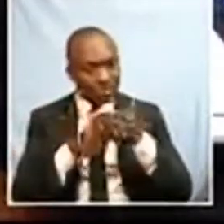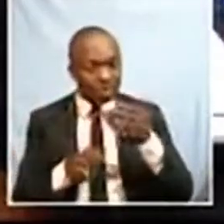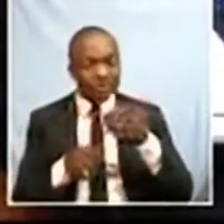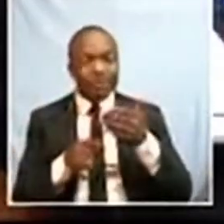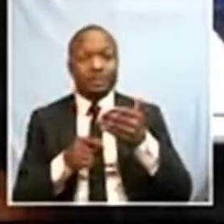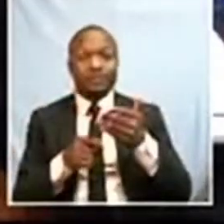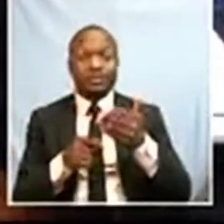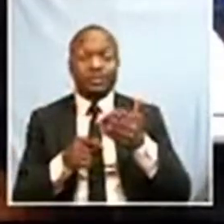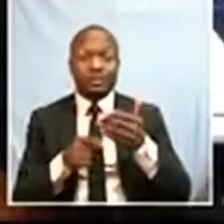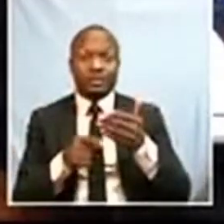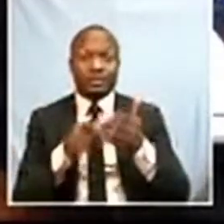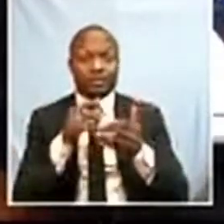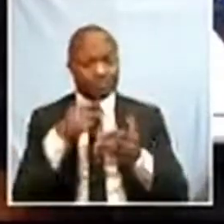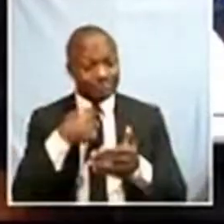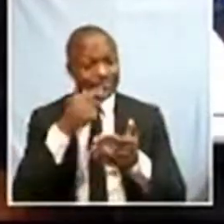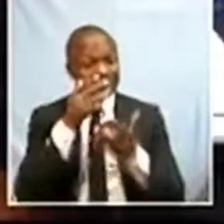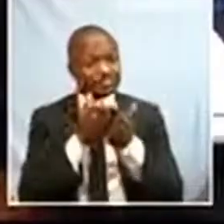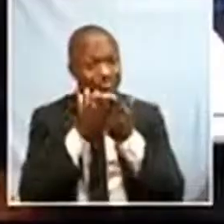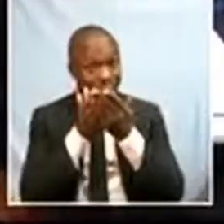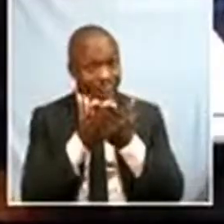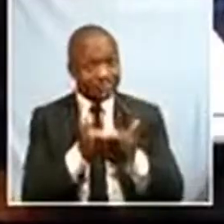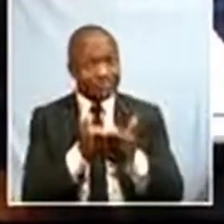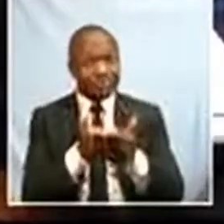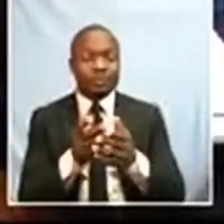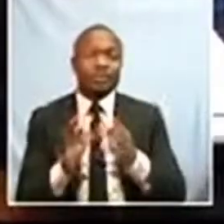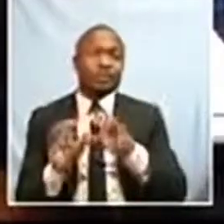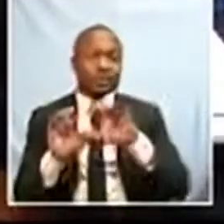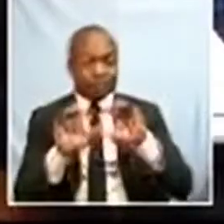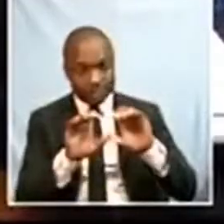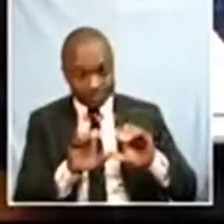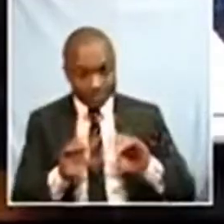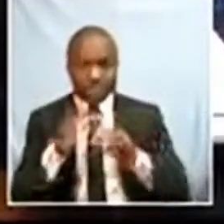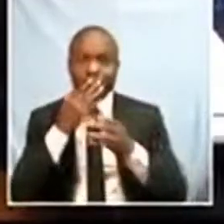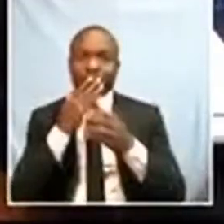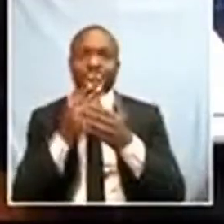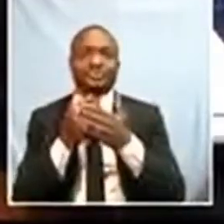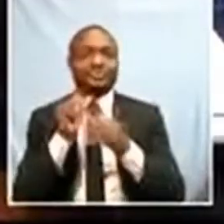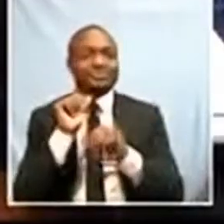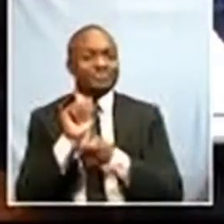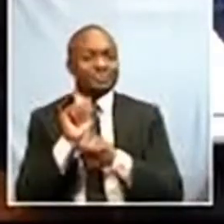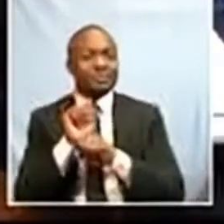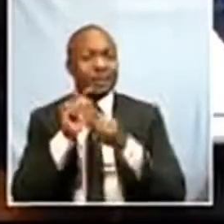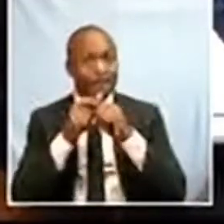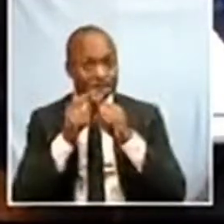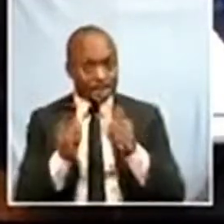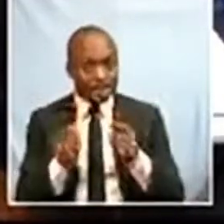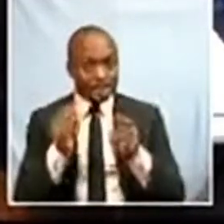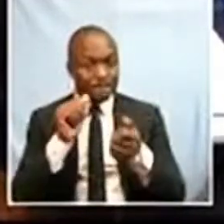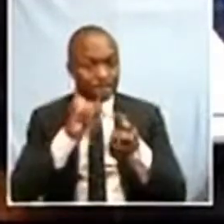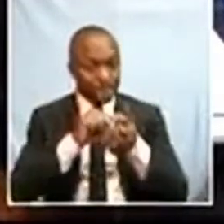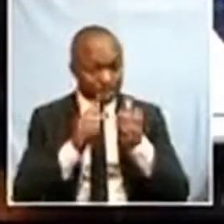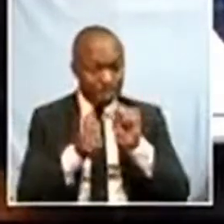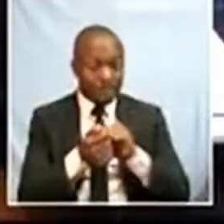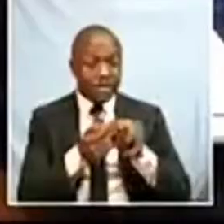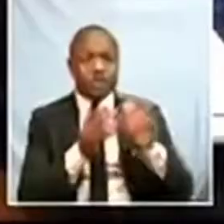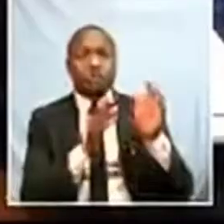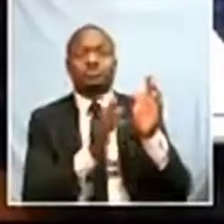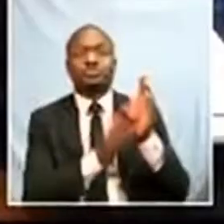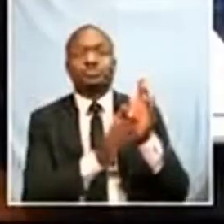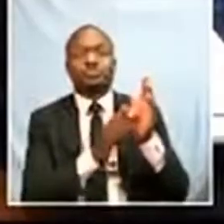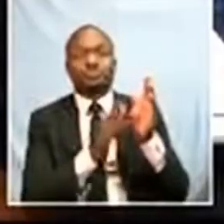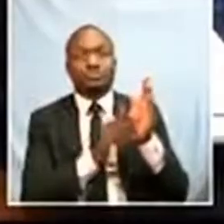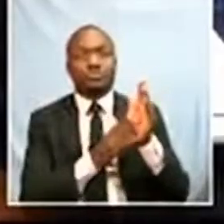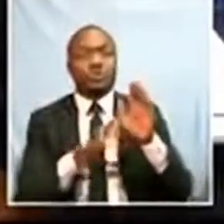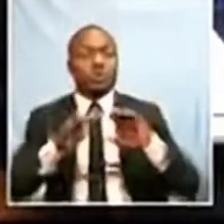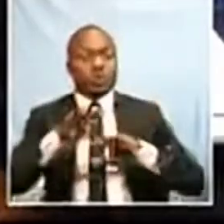I submitted that we conducted due diligence, but then the problem was the school